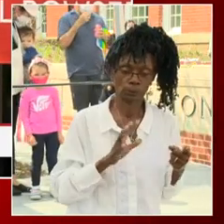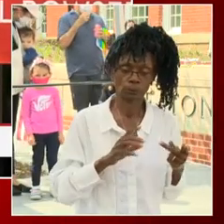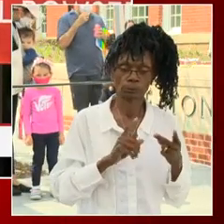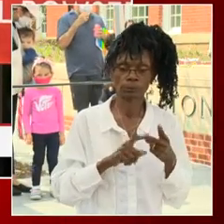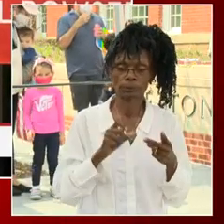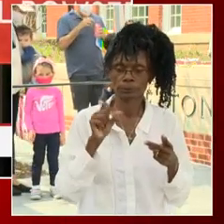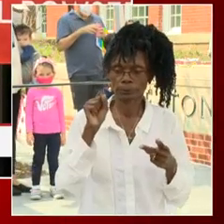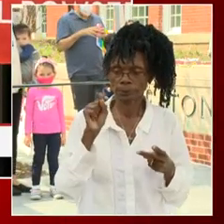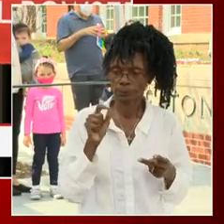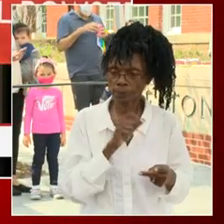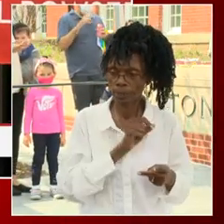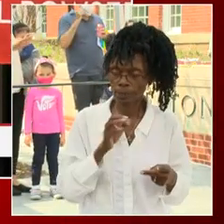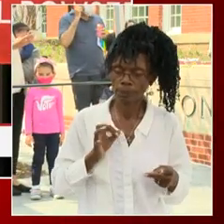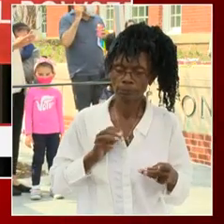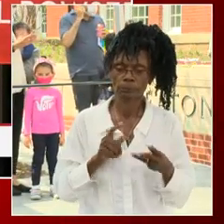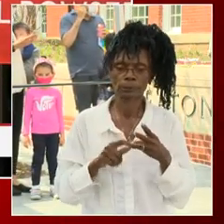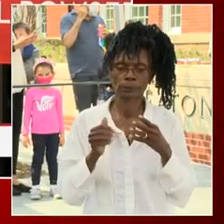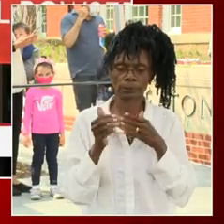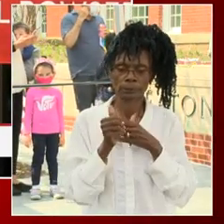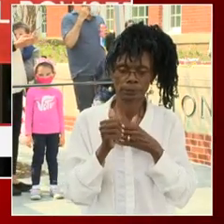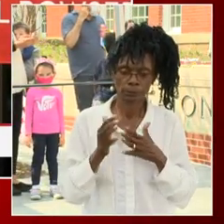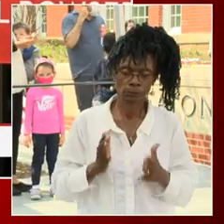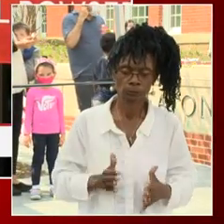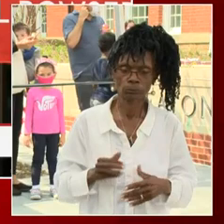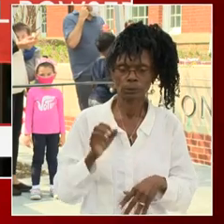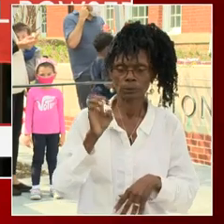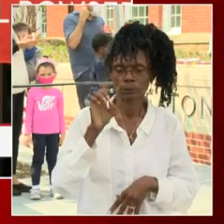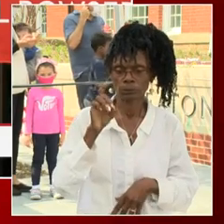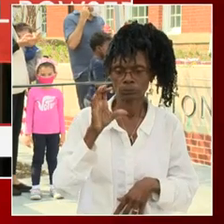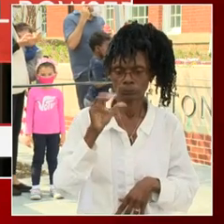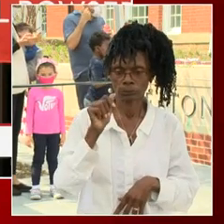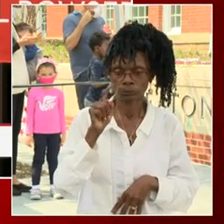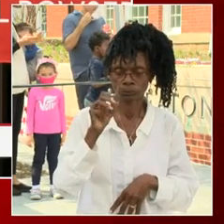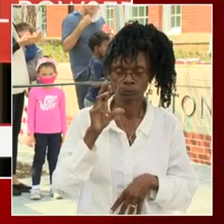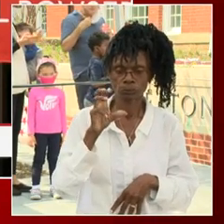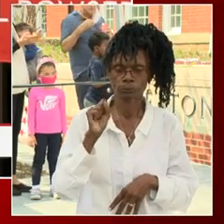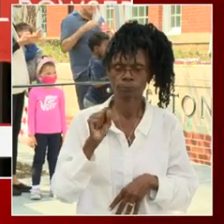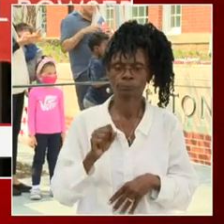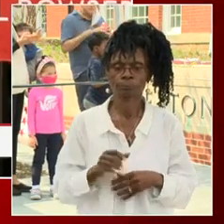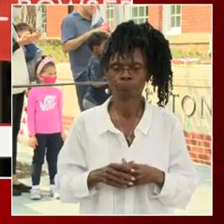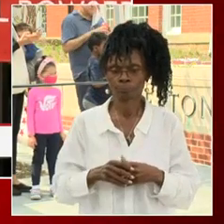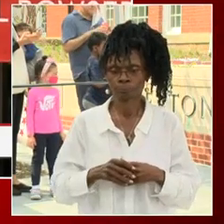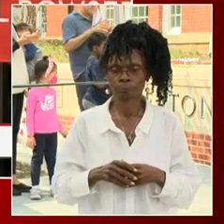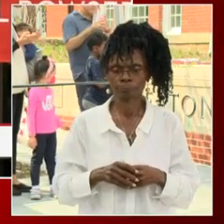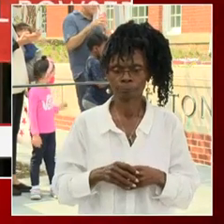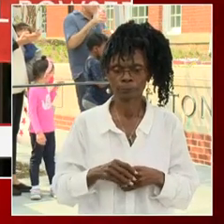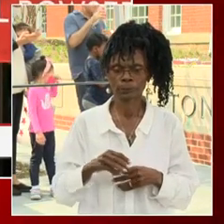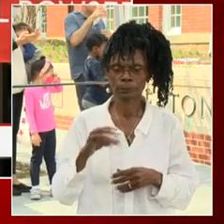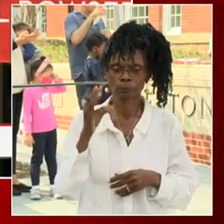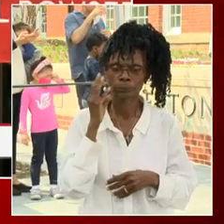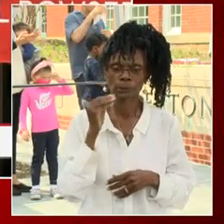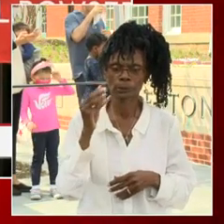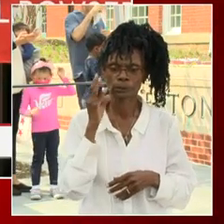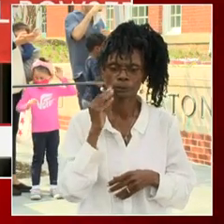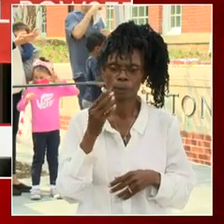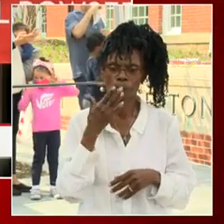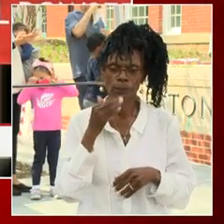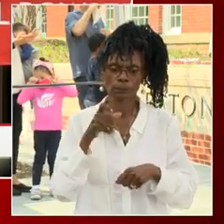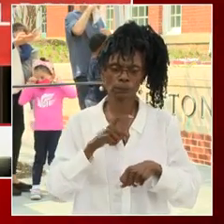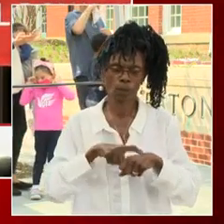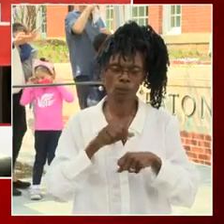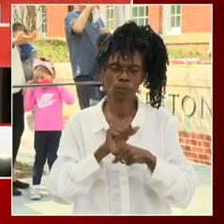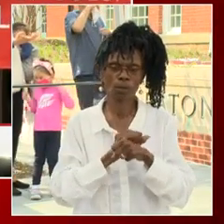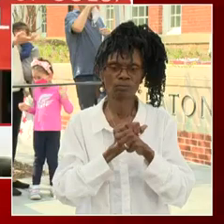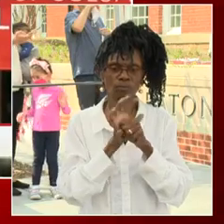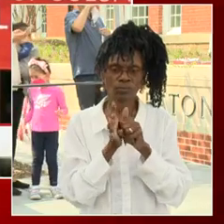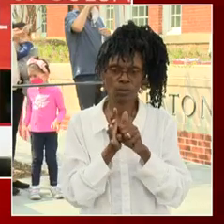Our educators have gone through an unprecedented year. They have pivoted. They have been